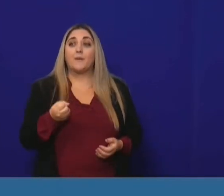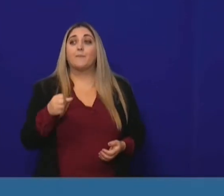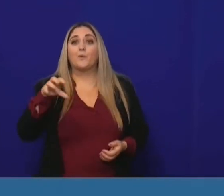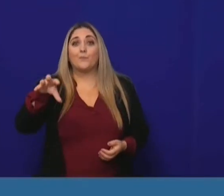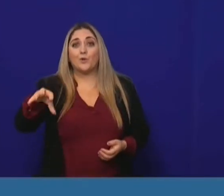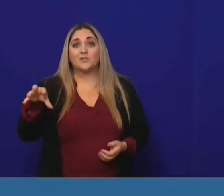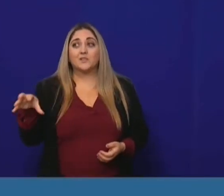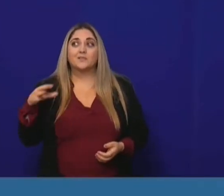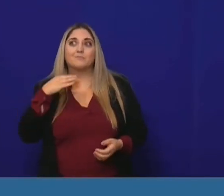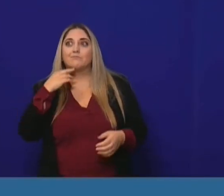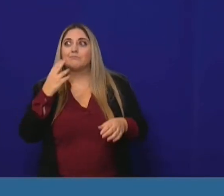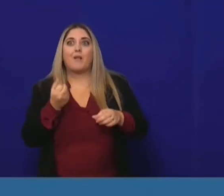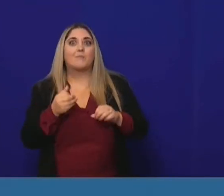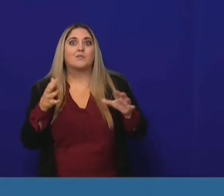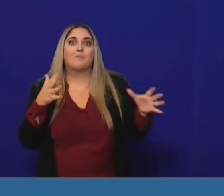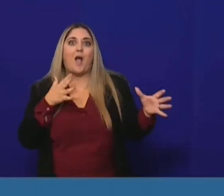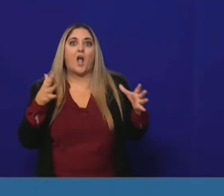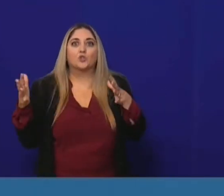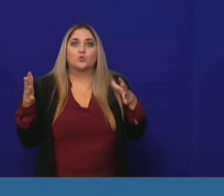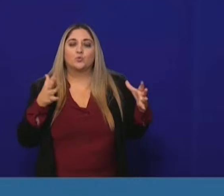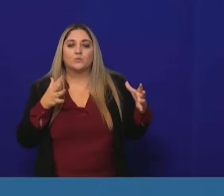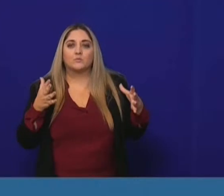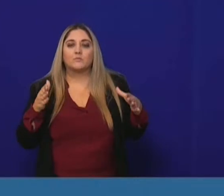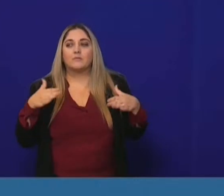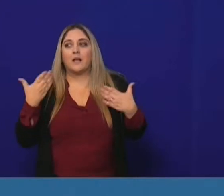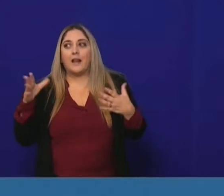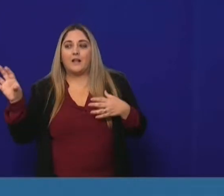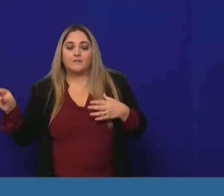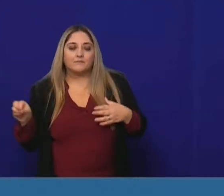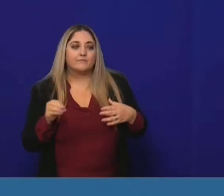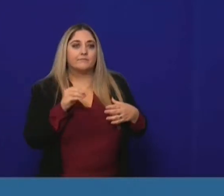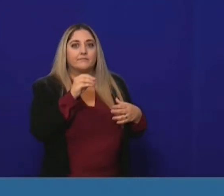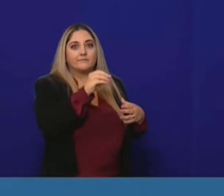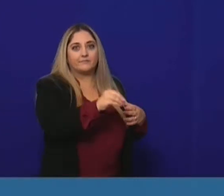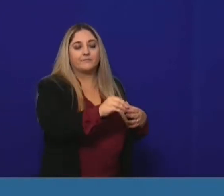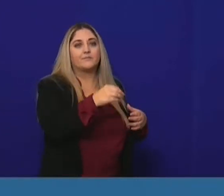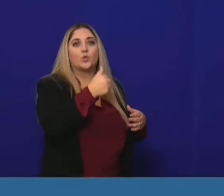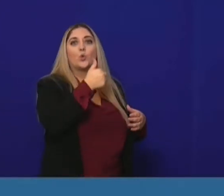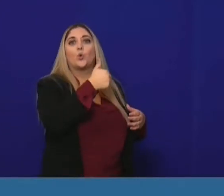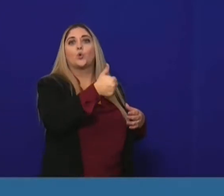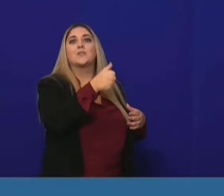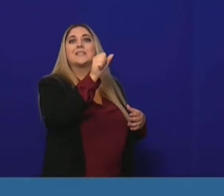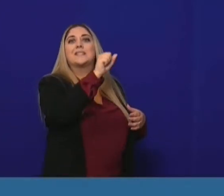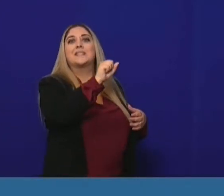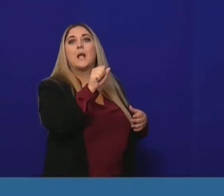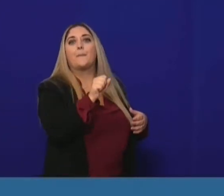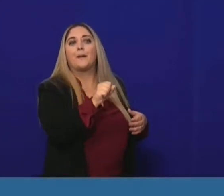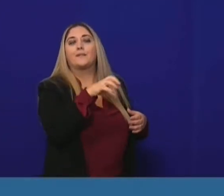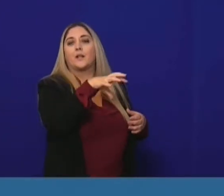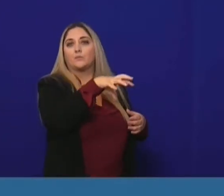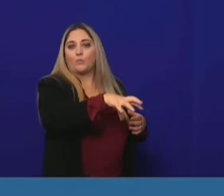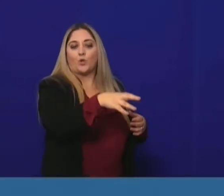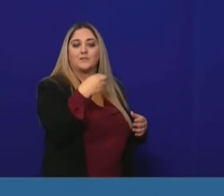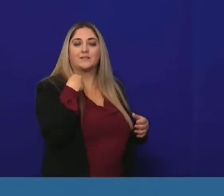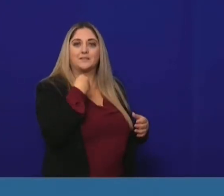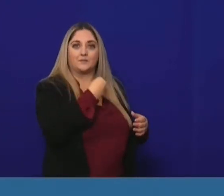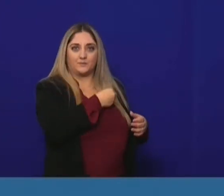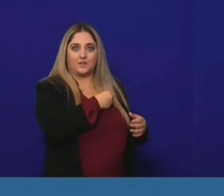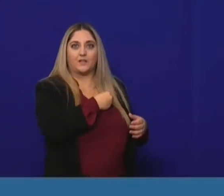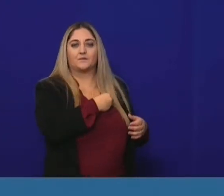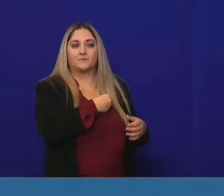iżolazzjoni, hemm oħrajn li m'għandhomx daqshekk faċilitajiet ta' iżolazzjoni u propju għalhekk dal-Good Samaritan qiegħed hemmhekk biex aħna nkun nistgħu niżilgħu